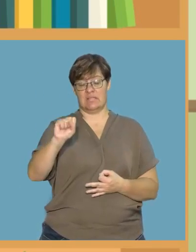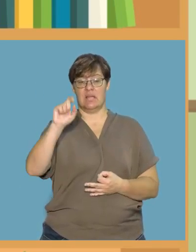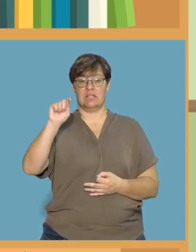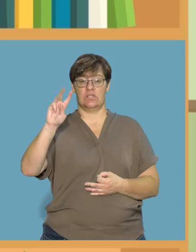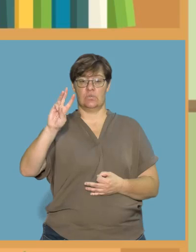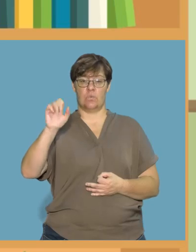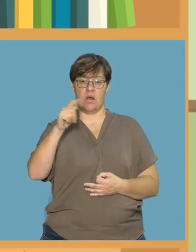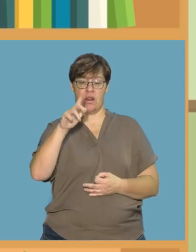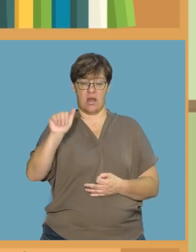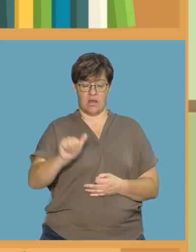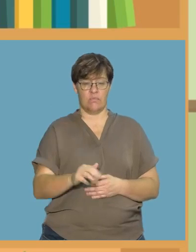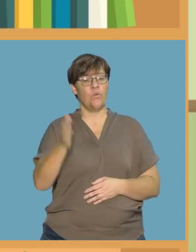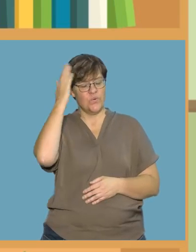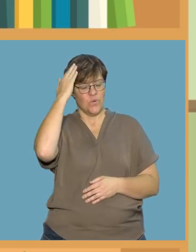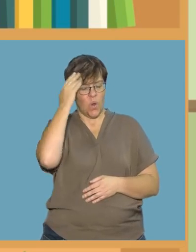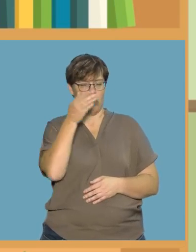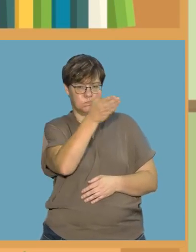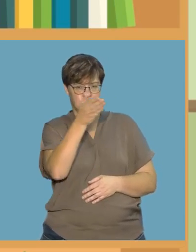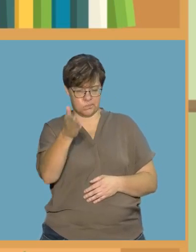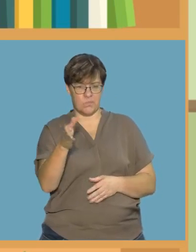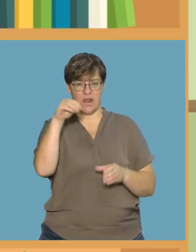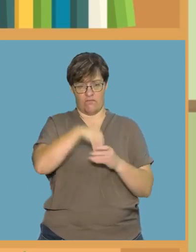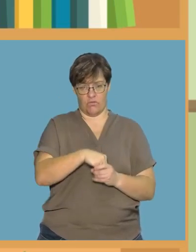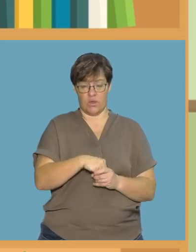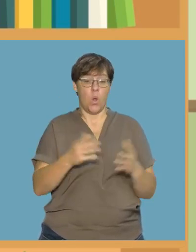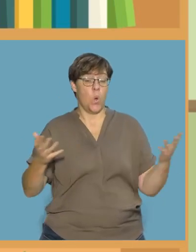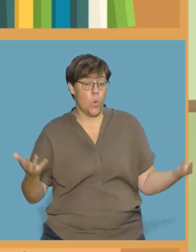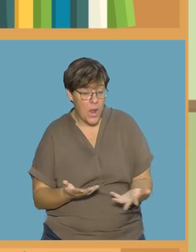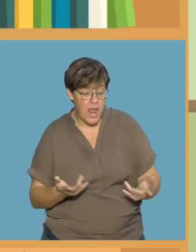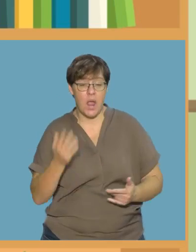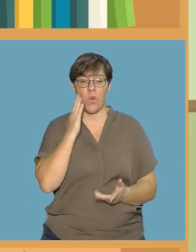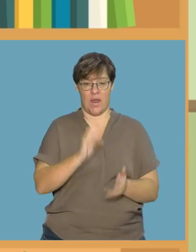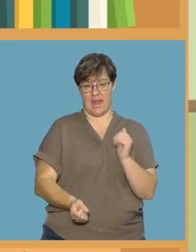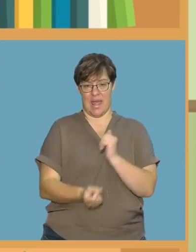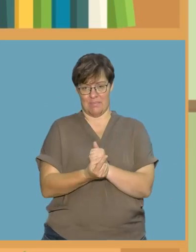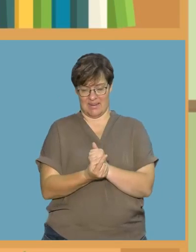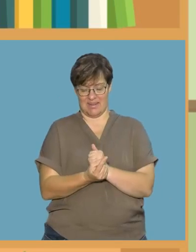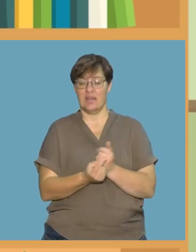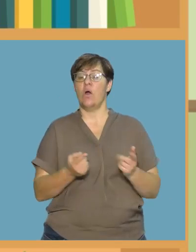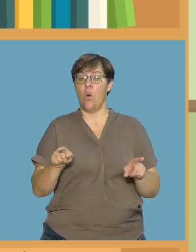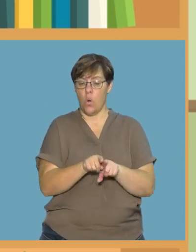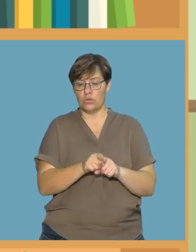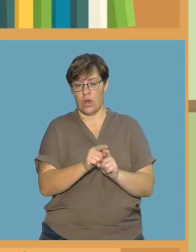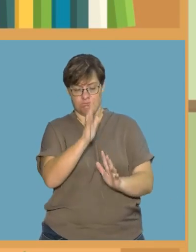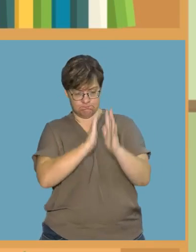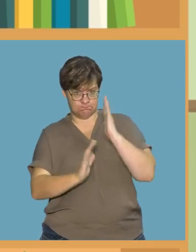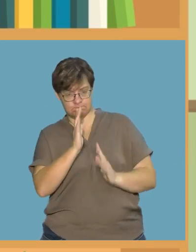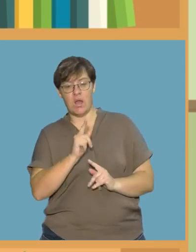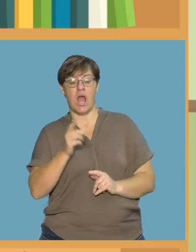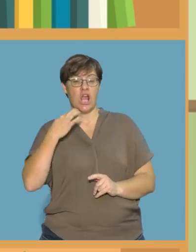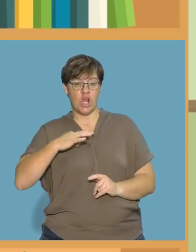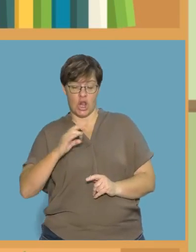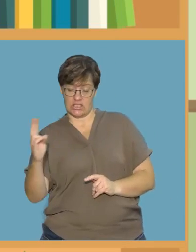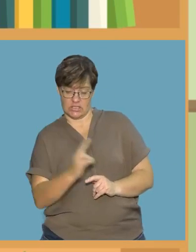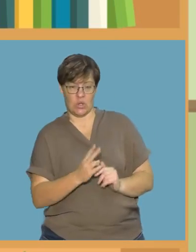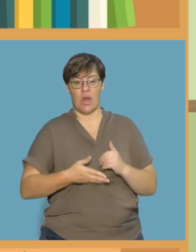was involved, where and when the accident happened. The article also tells us what the girls did to help. Name one